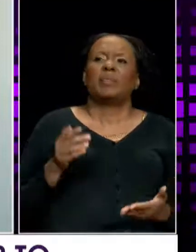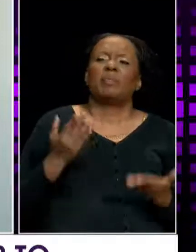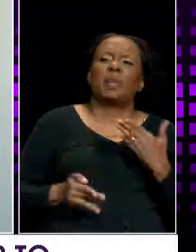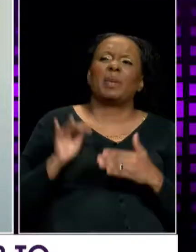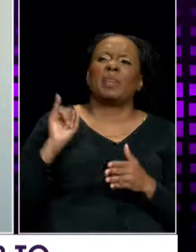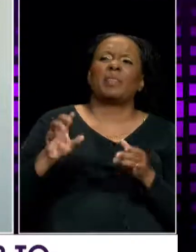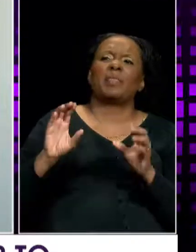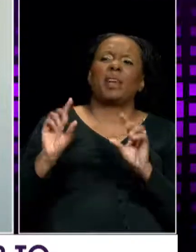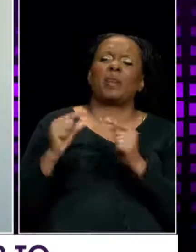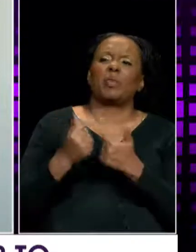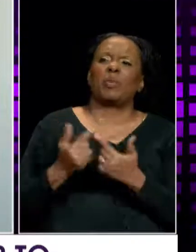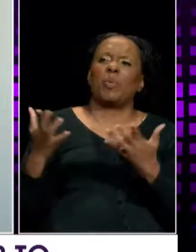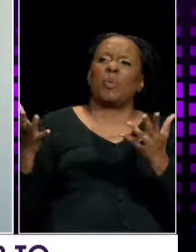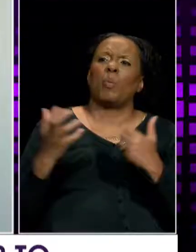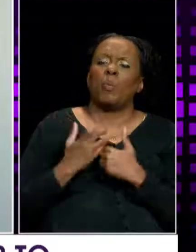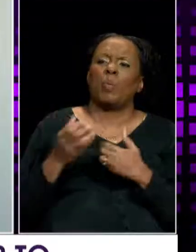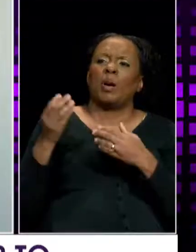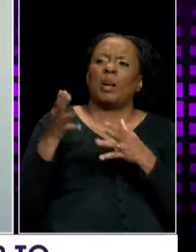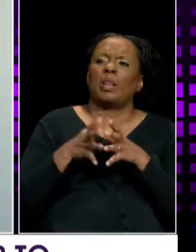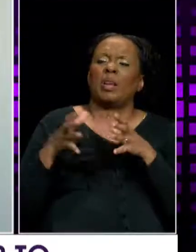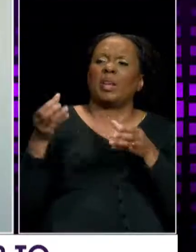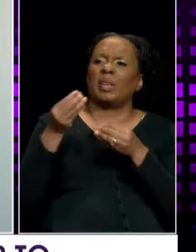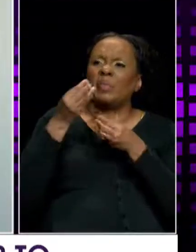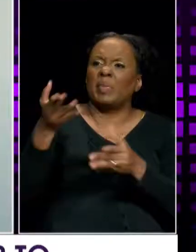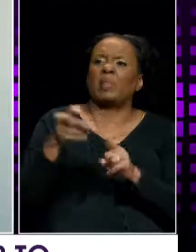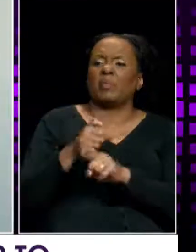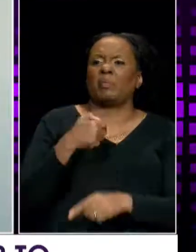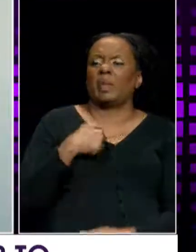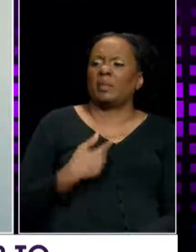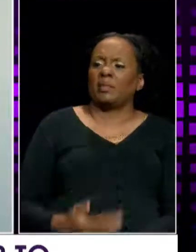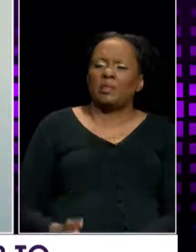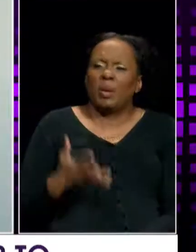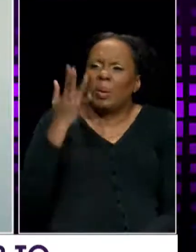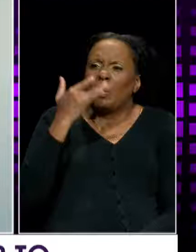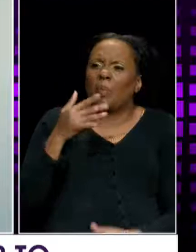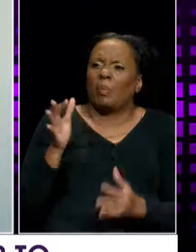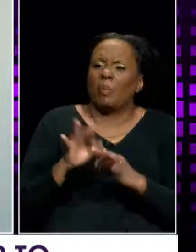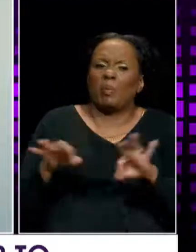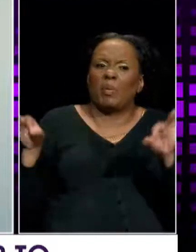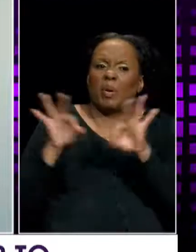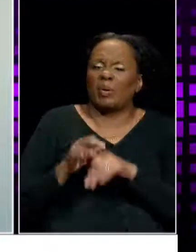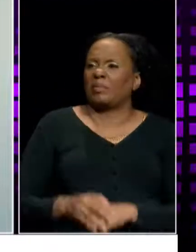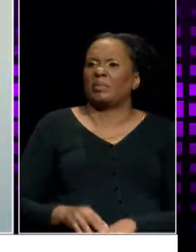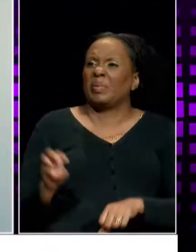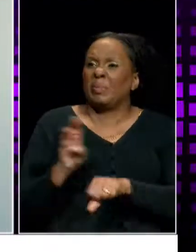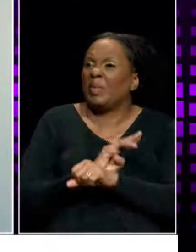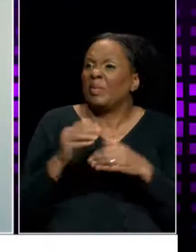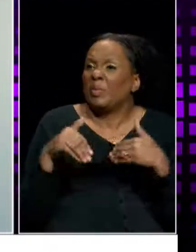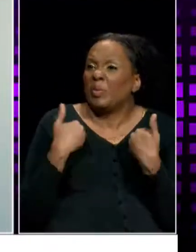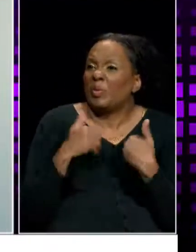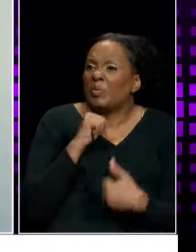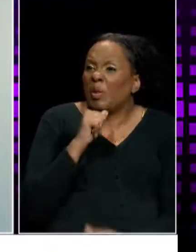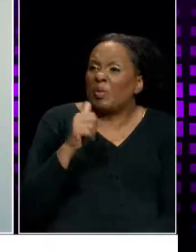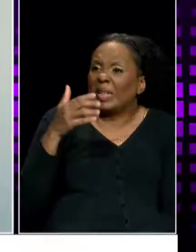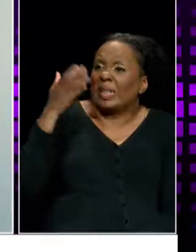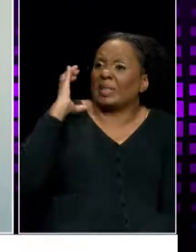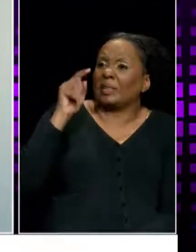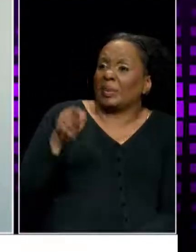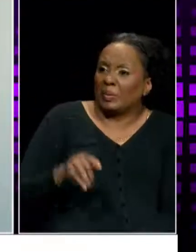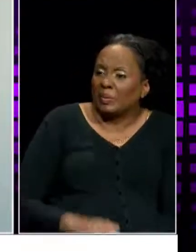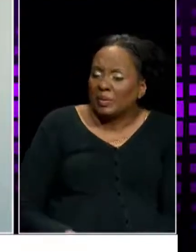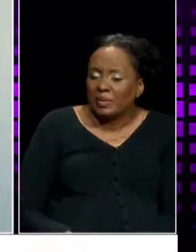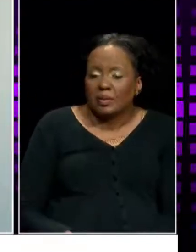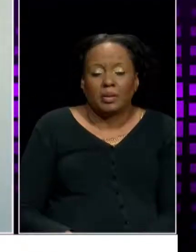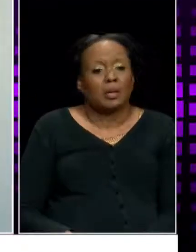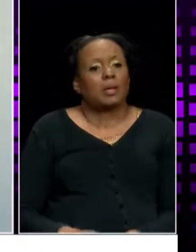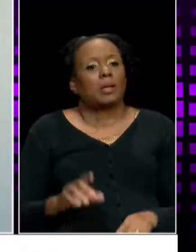said, why you report? Why is your report important? It's just another initiative. The ministry is not going to listen to you. And I'm like, well, if you really sit down and you